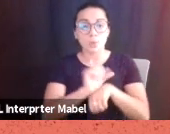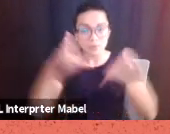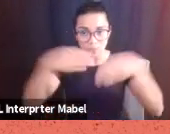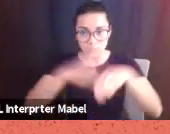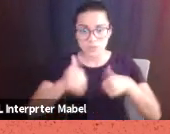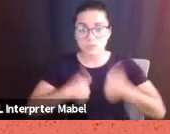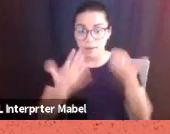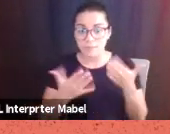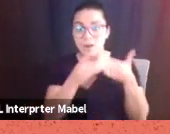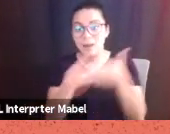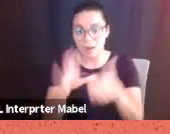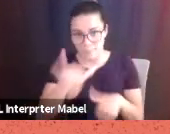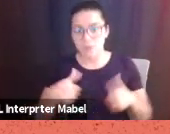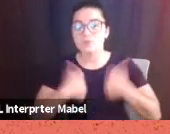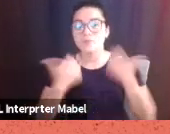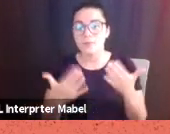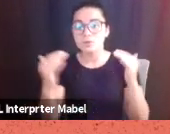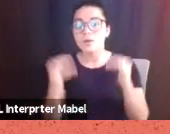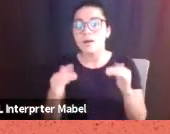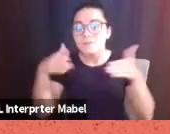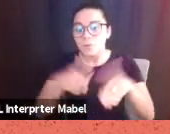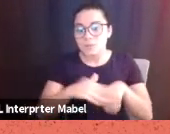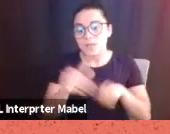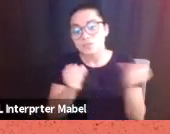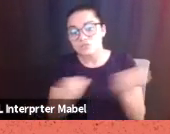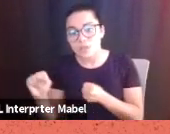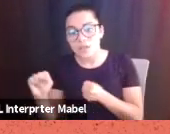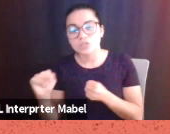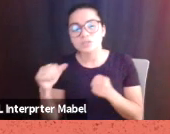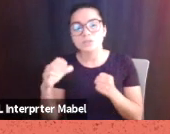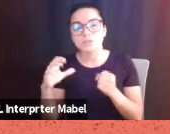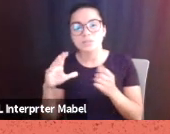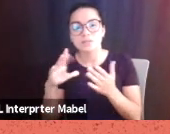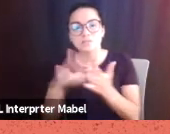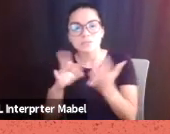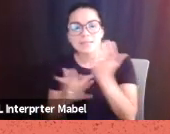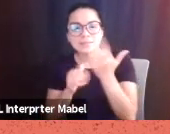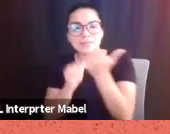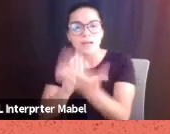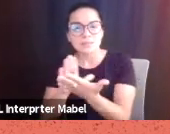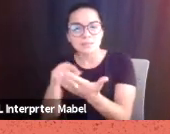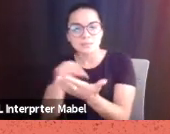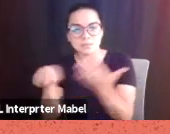survivor-led, focused on strategies and tactics that support those harmed by sexual violence to survive,